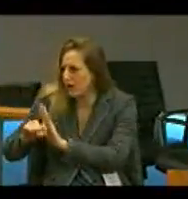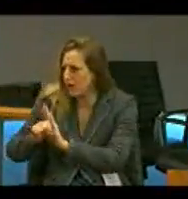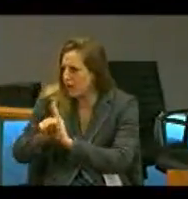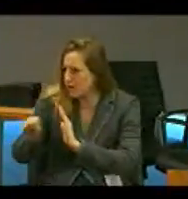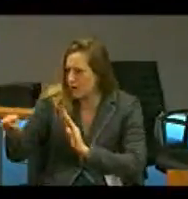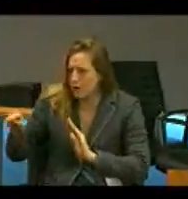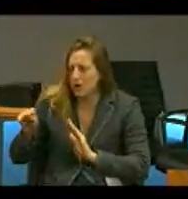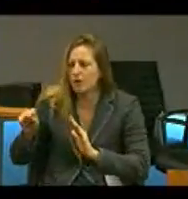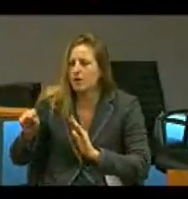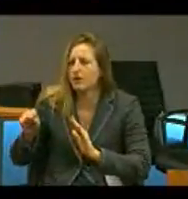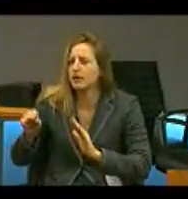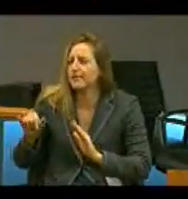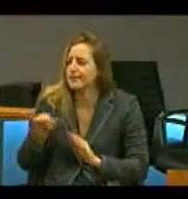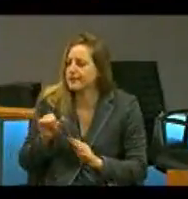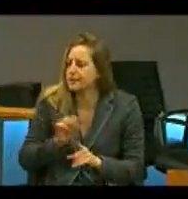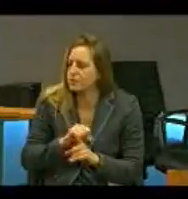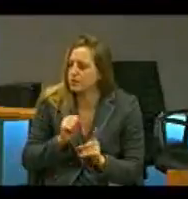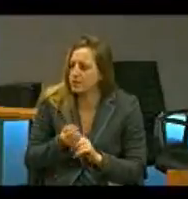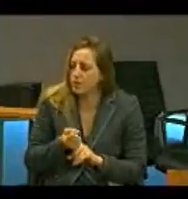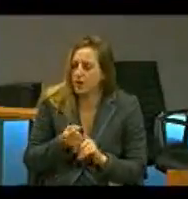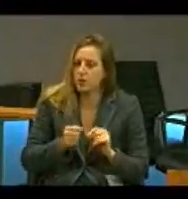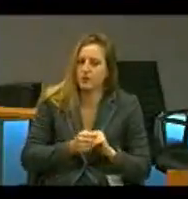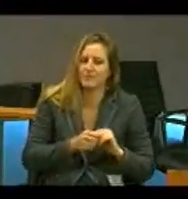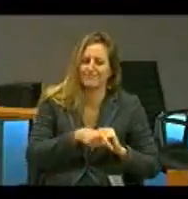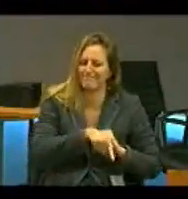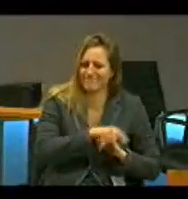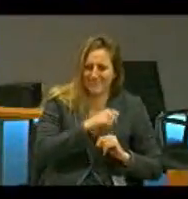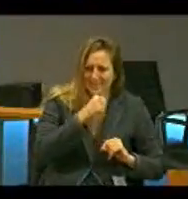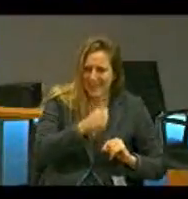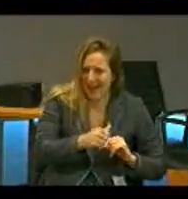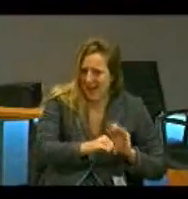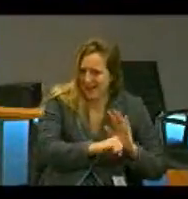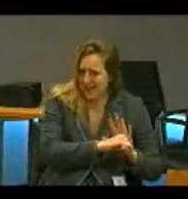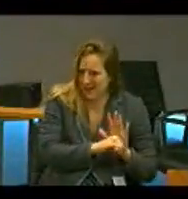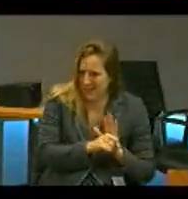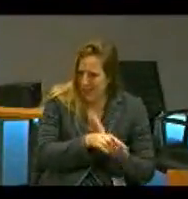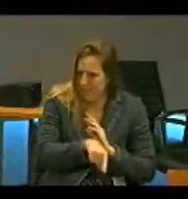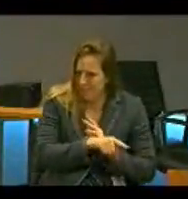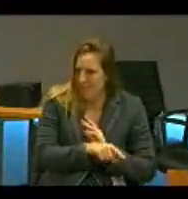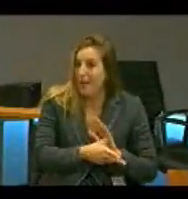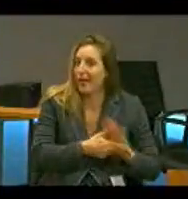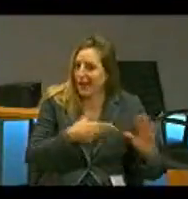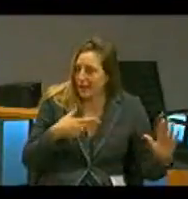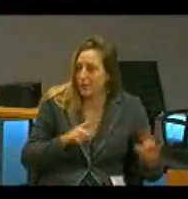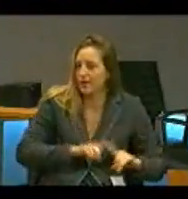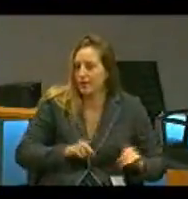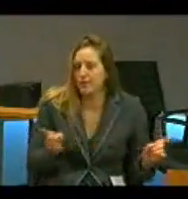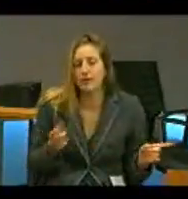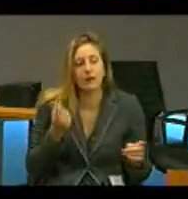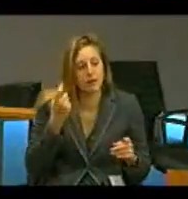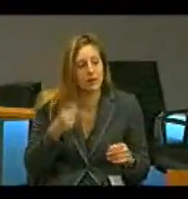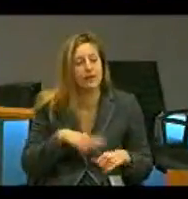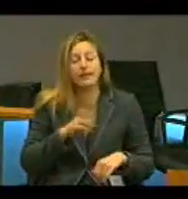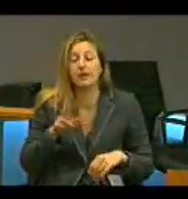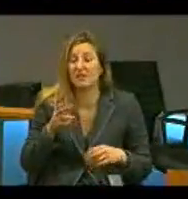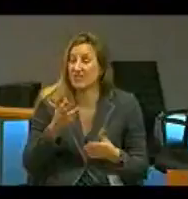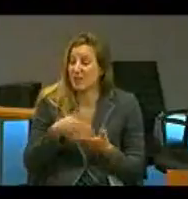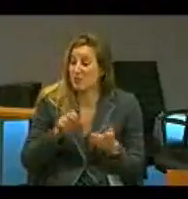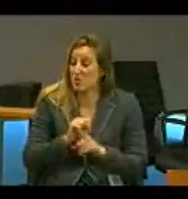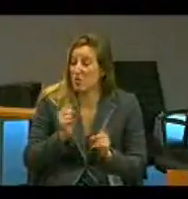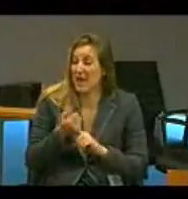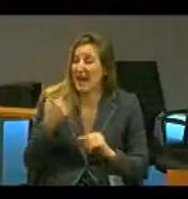of analysis to identify under-identification. Why? Because there is such a thing as a natural zero. There are some places where some